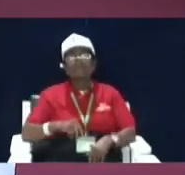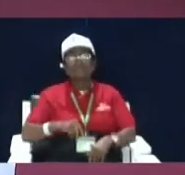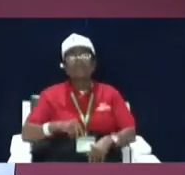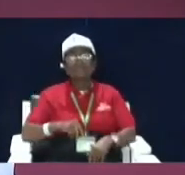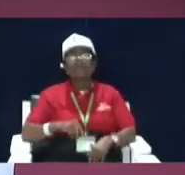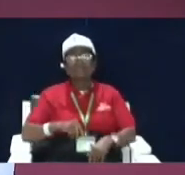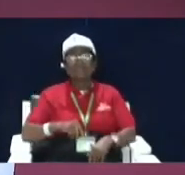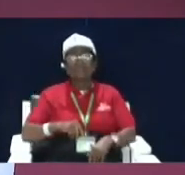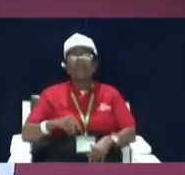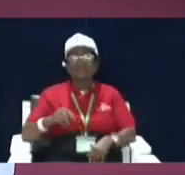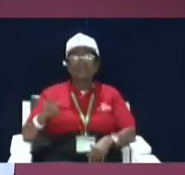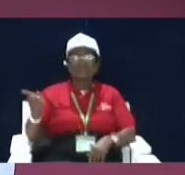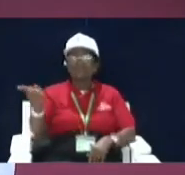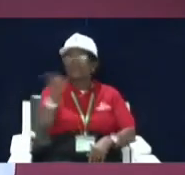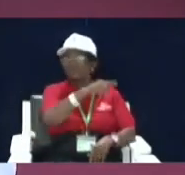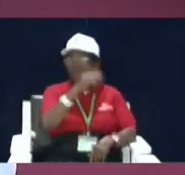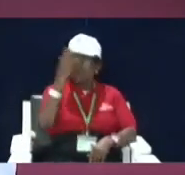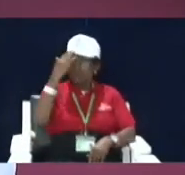You know the meaning of that?